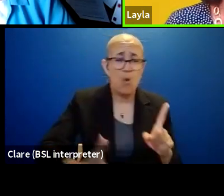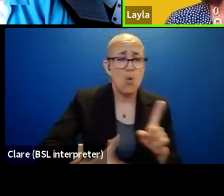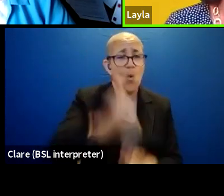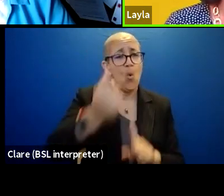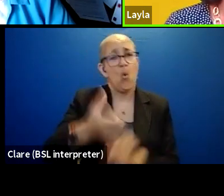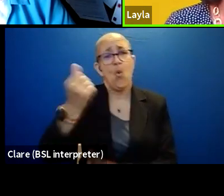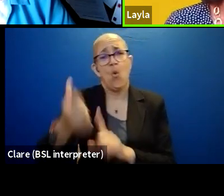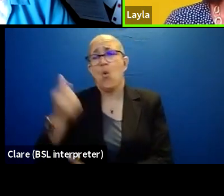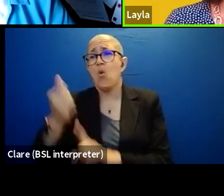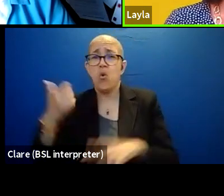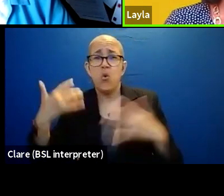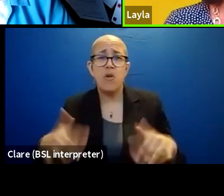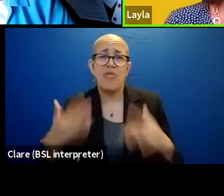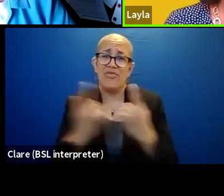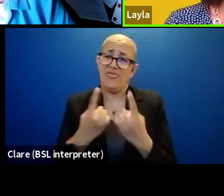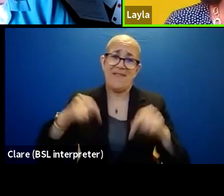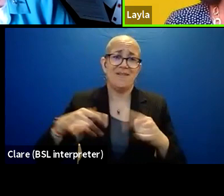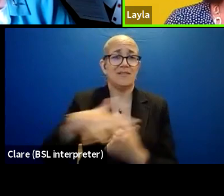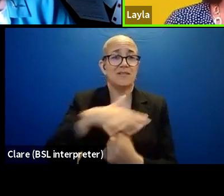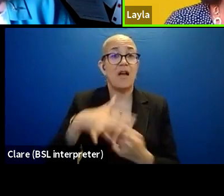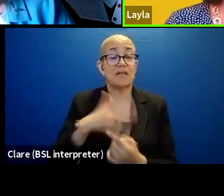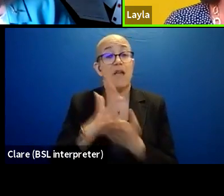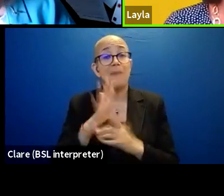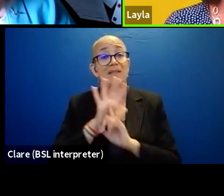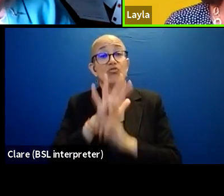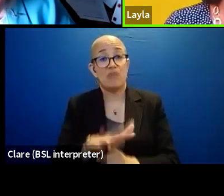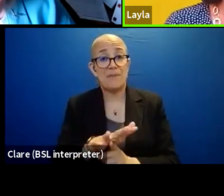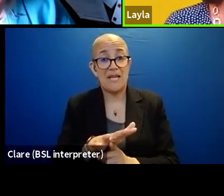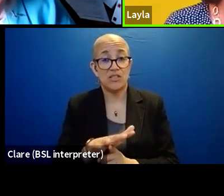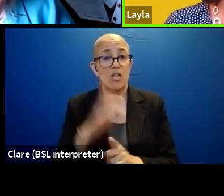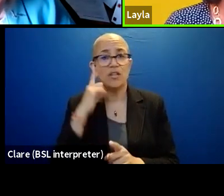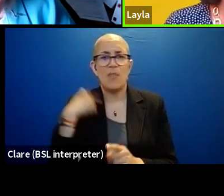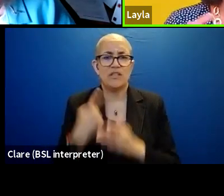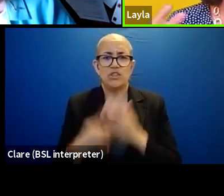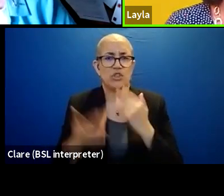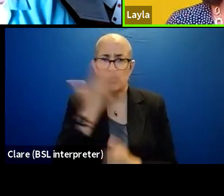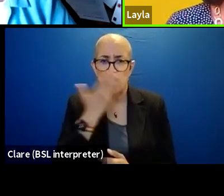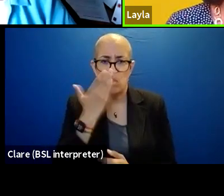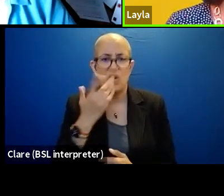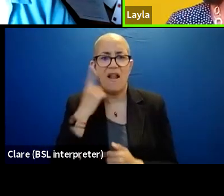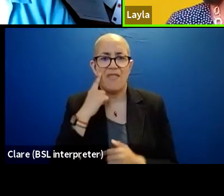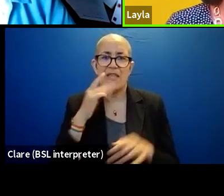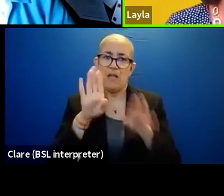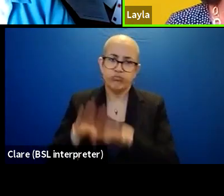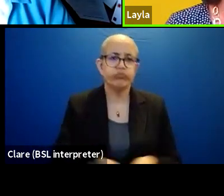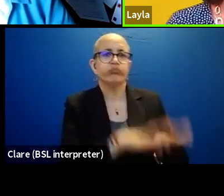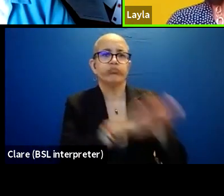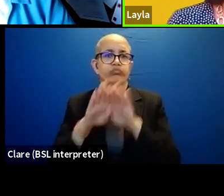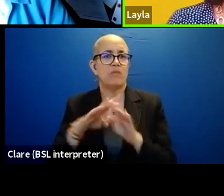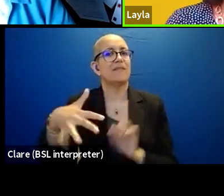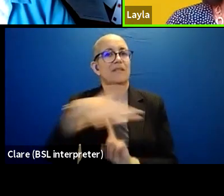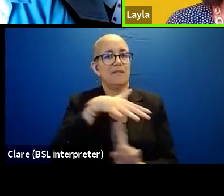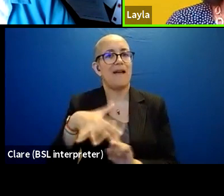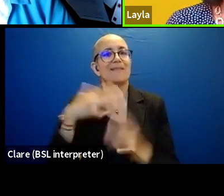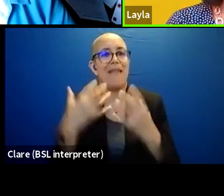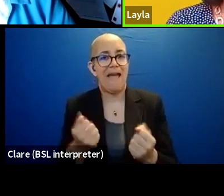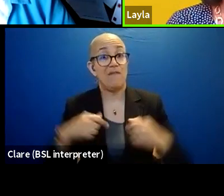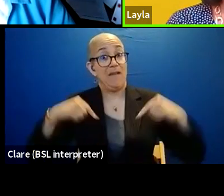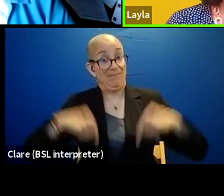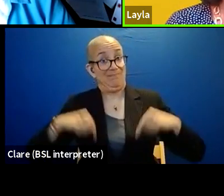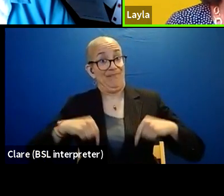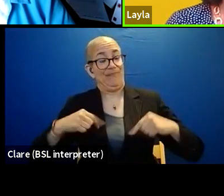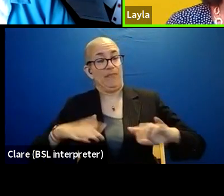things in our society. And it's a discrimination that I don't just think exists in schools, as I say, I think it exists in the whole of society. And as liberals, we